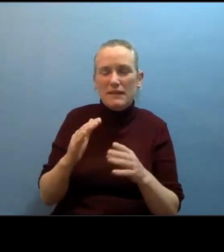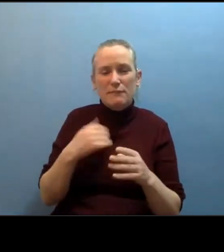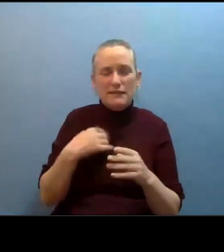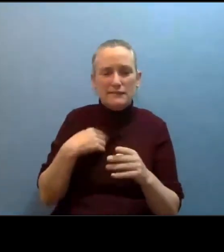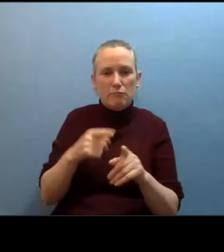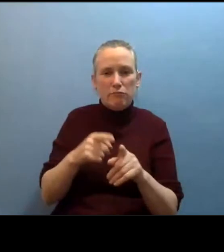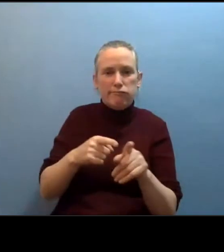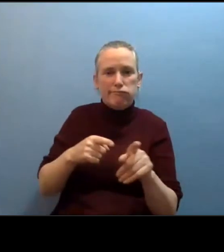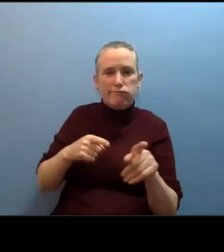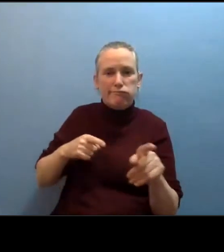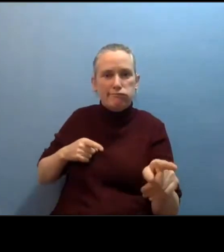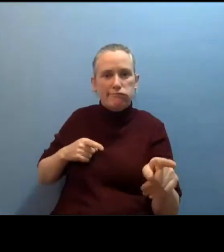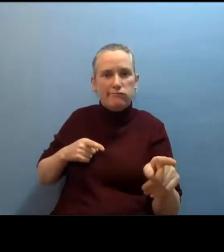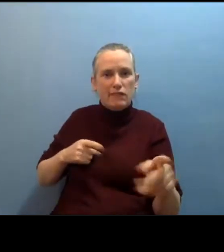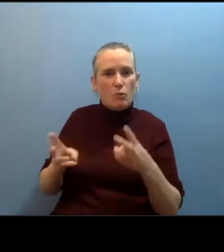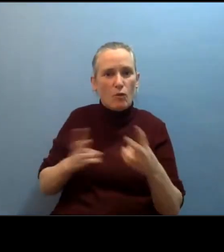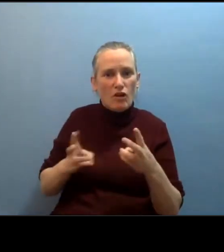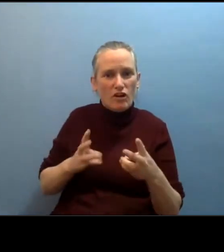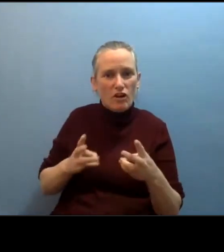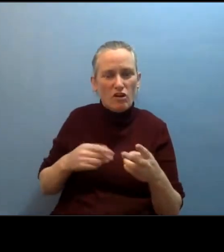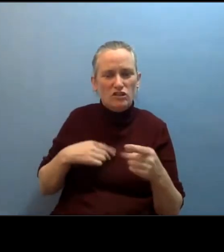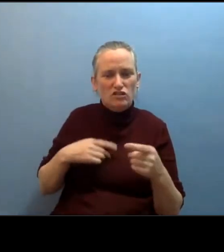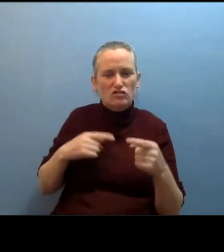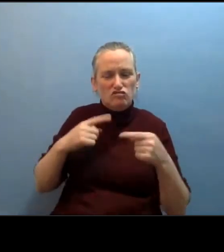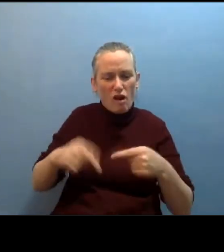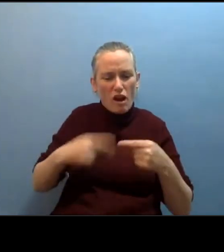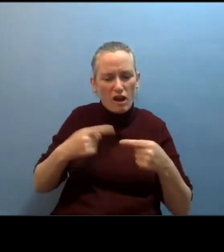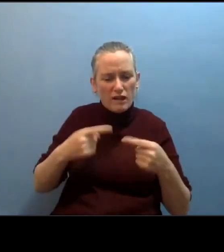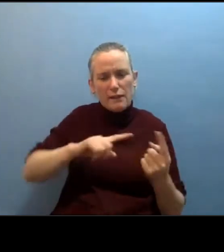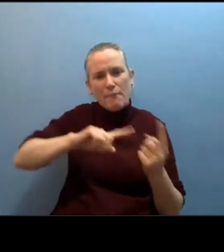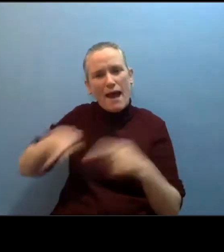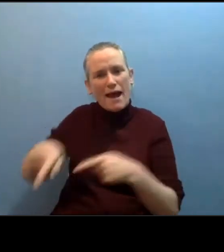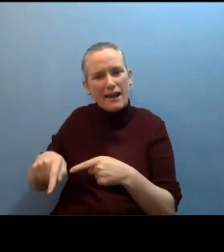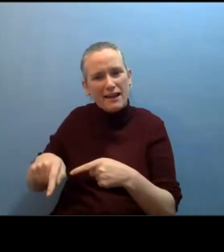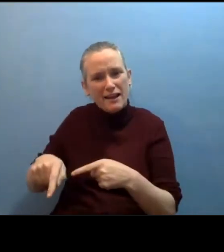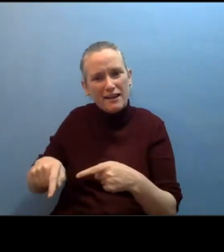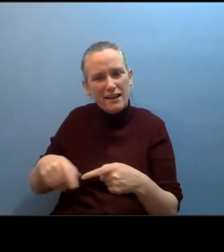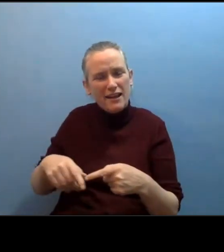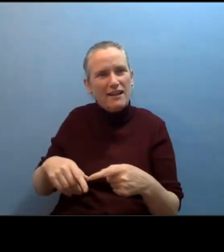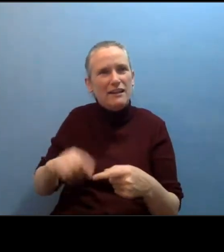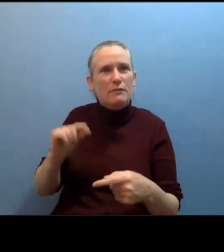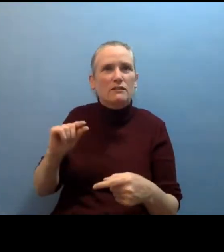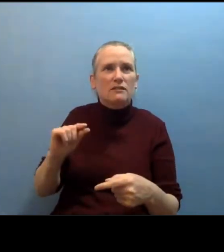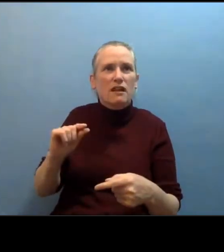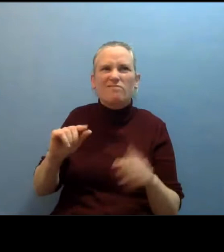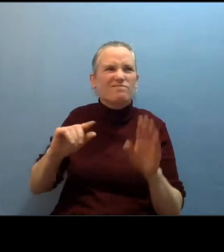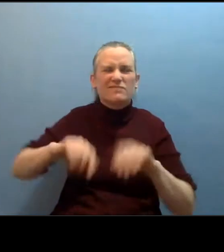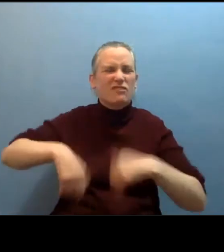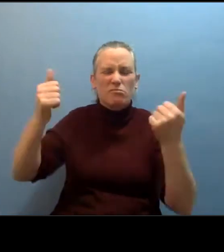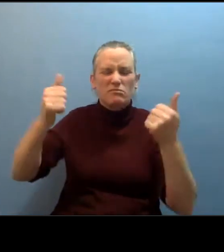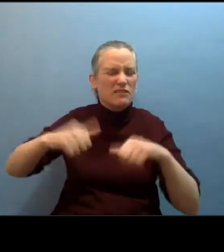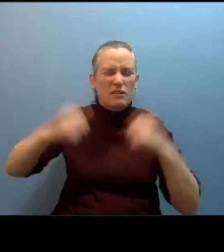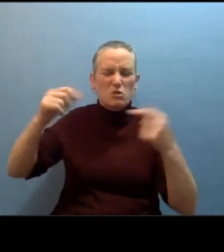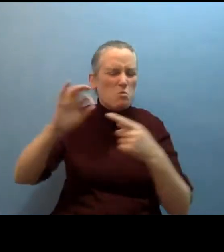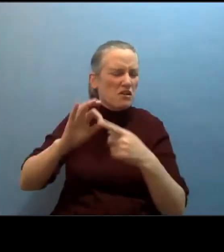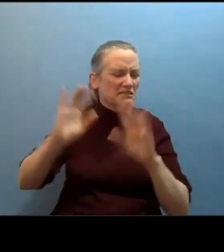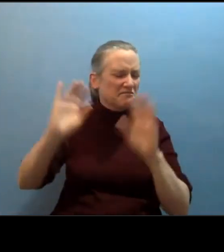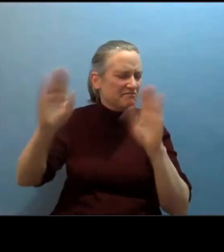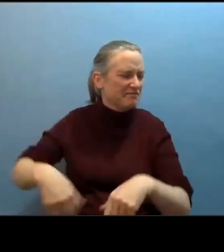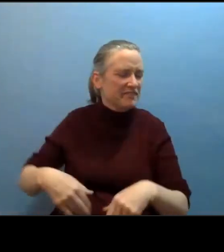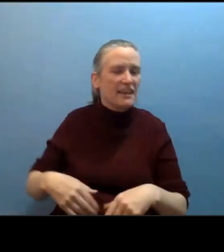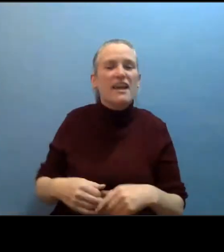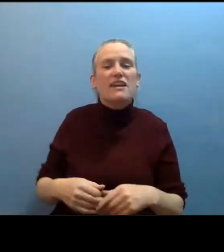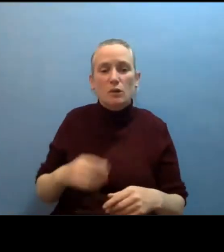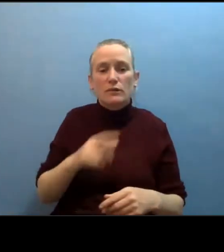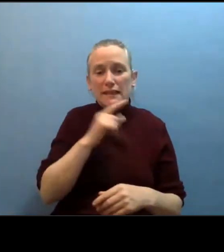or they're struggling to get into it, there's kind of a point of, well, I'm going to give up now, there's no point. So I would say it